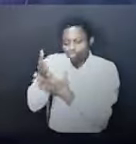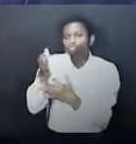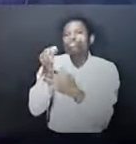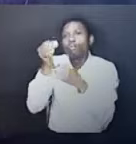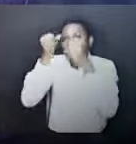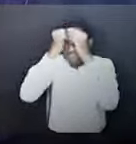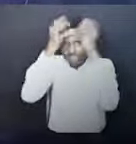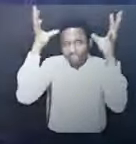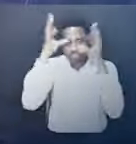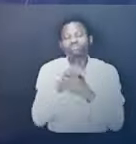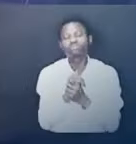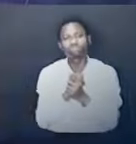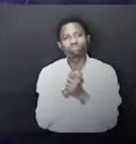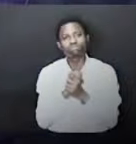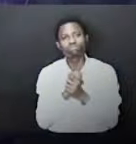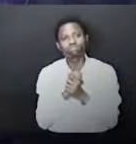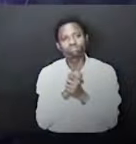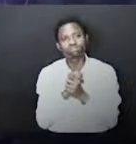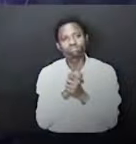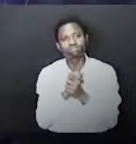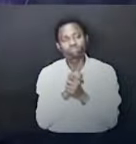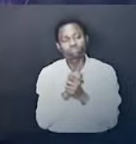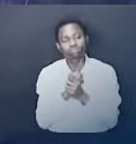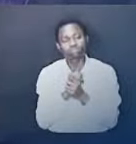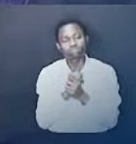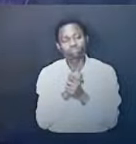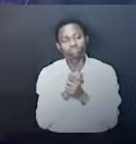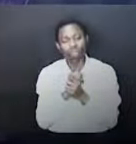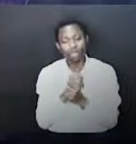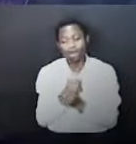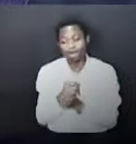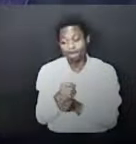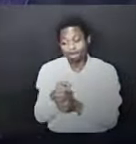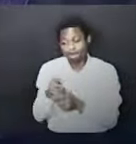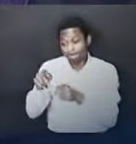Now, a vision makes a person.